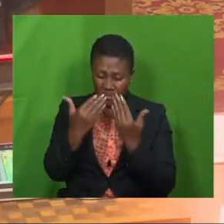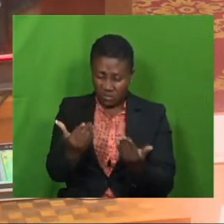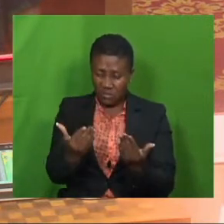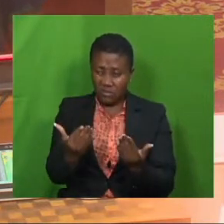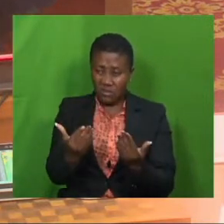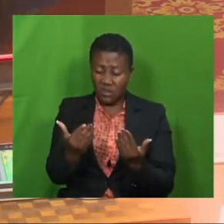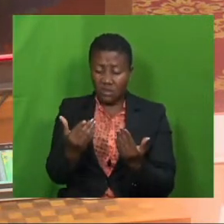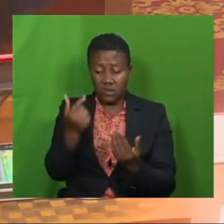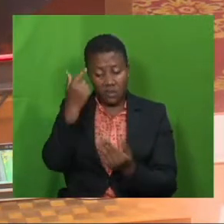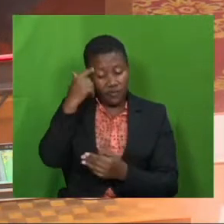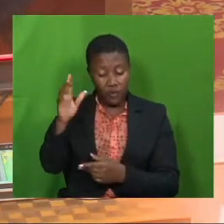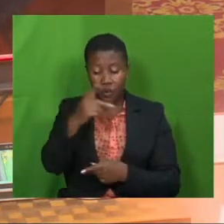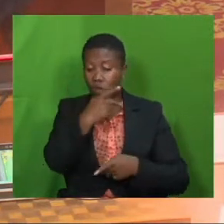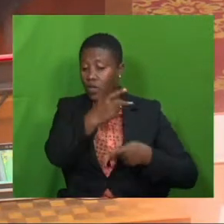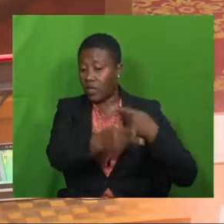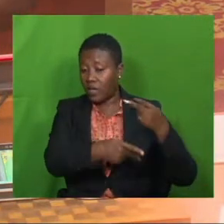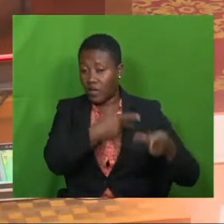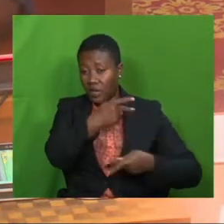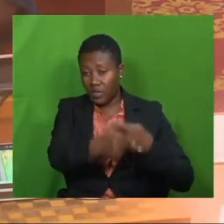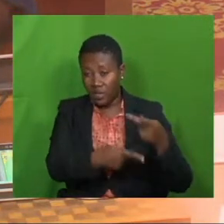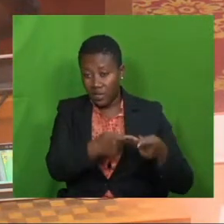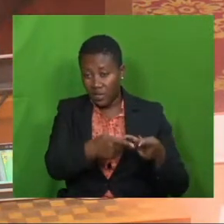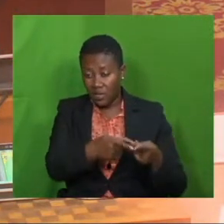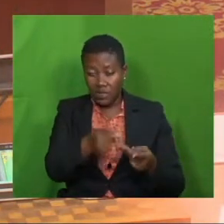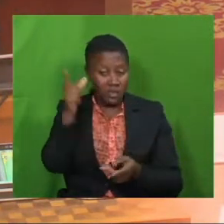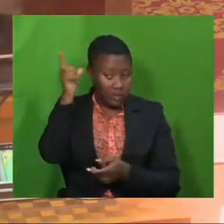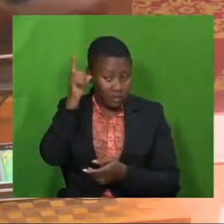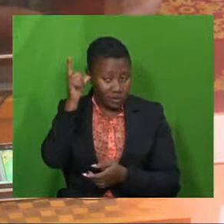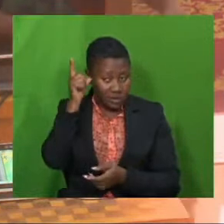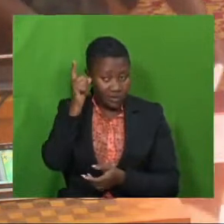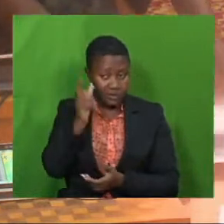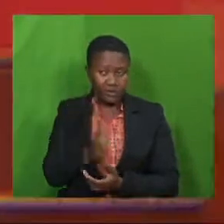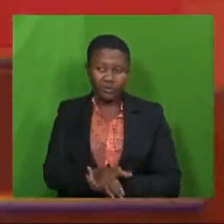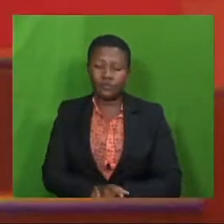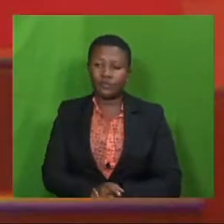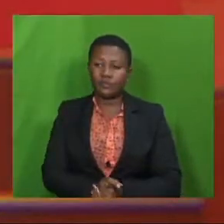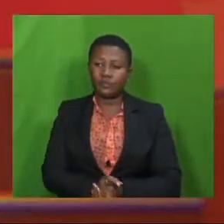your kind audience. Thank you so much indeed.